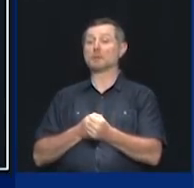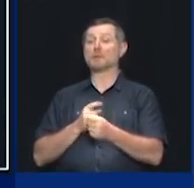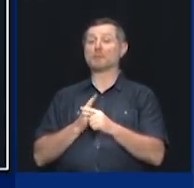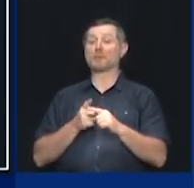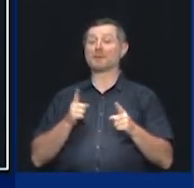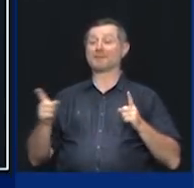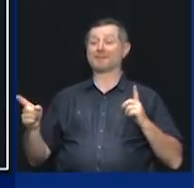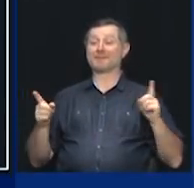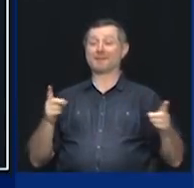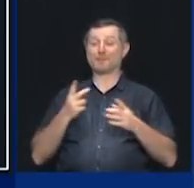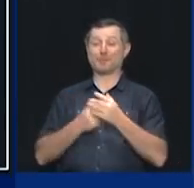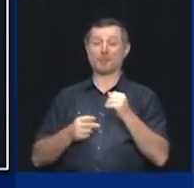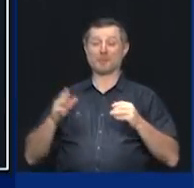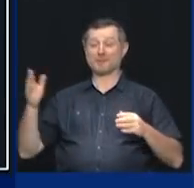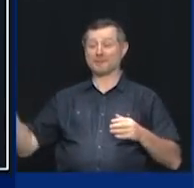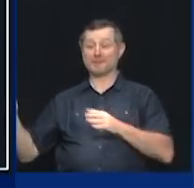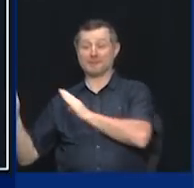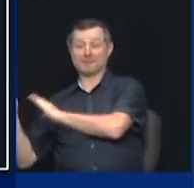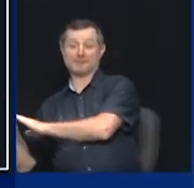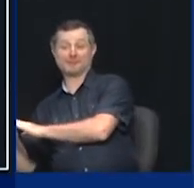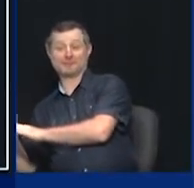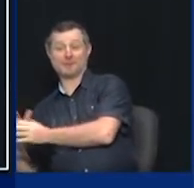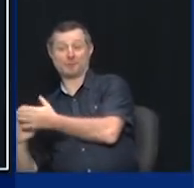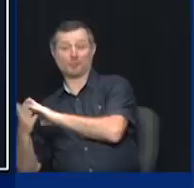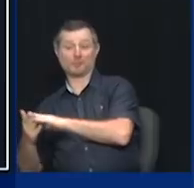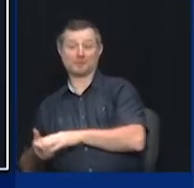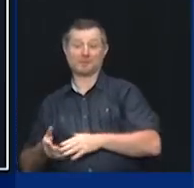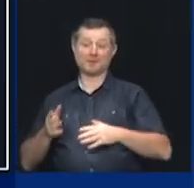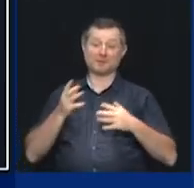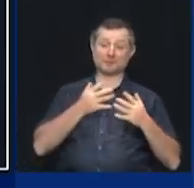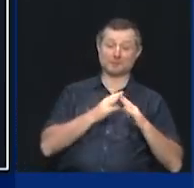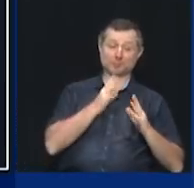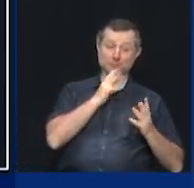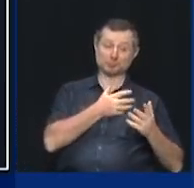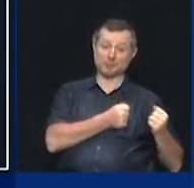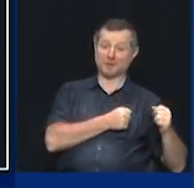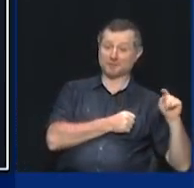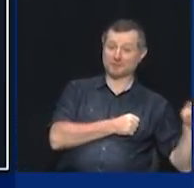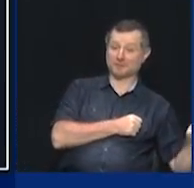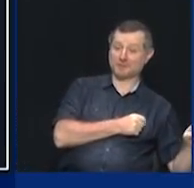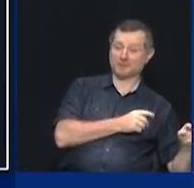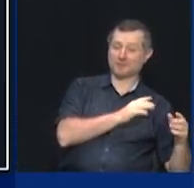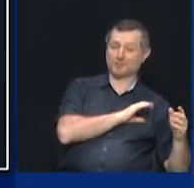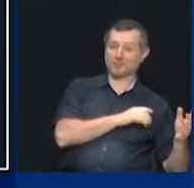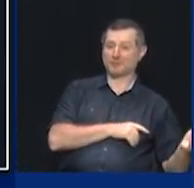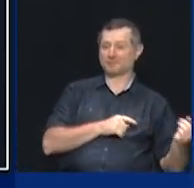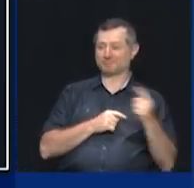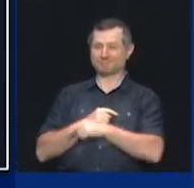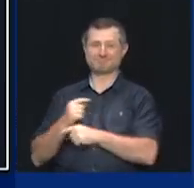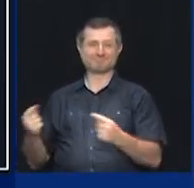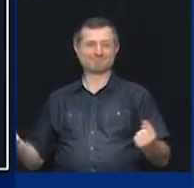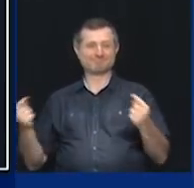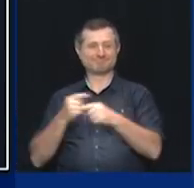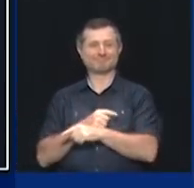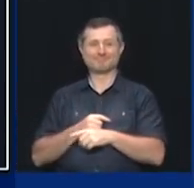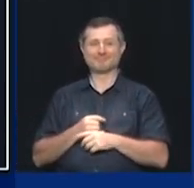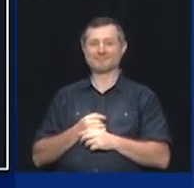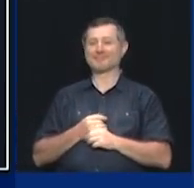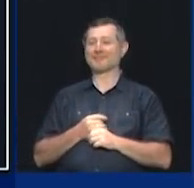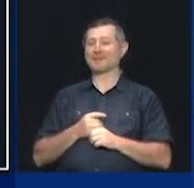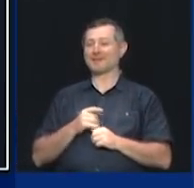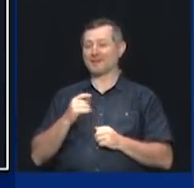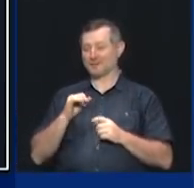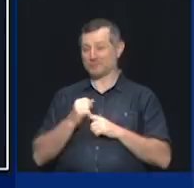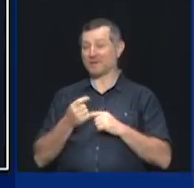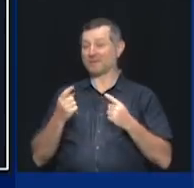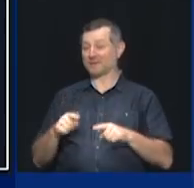trust the community needs to trust you. And there have been bad incidents. We passed a law, and today